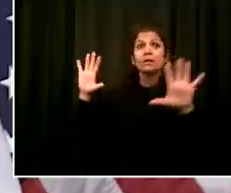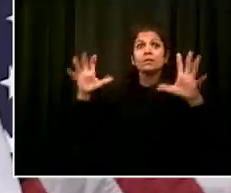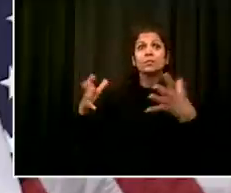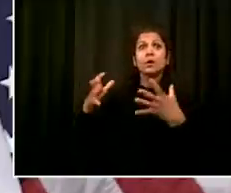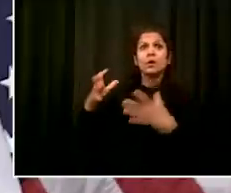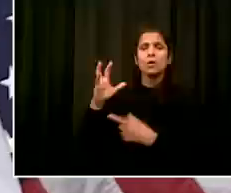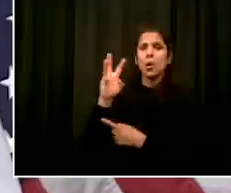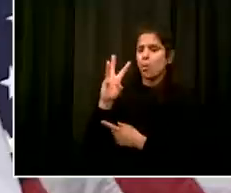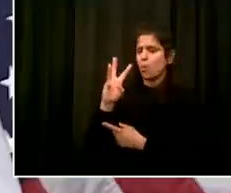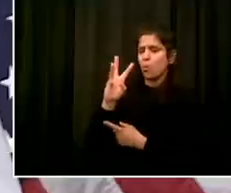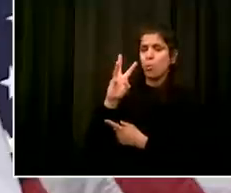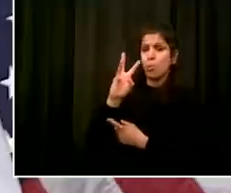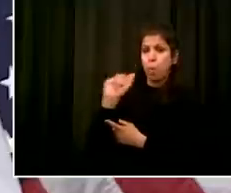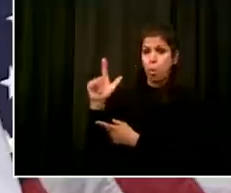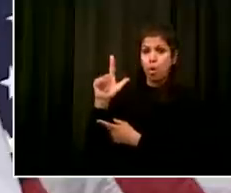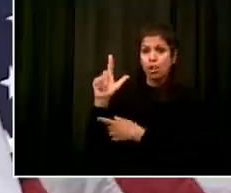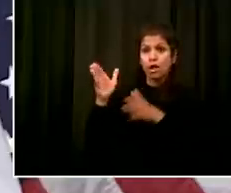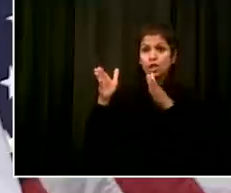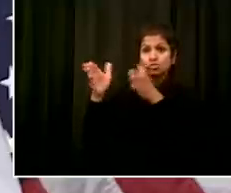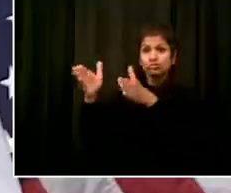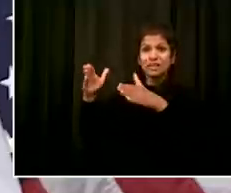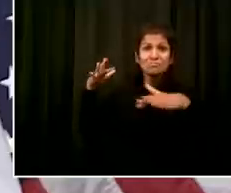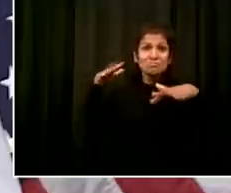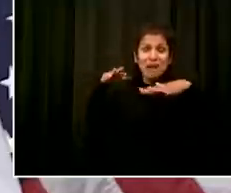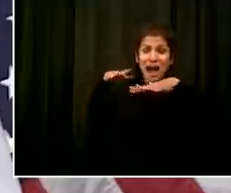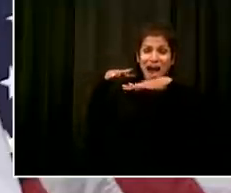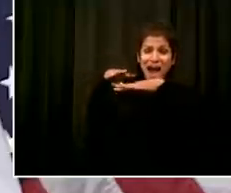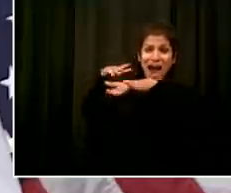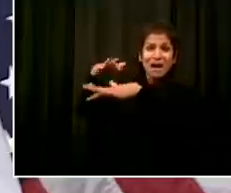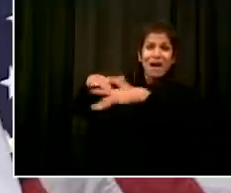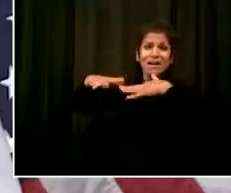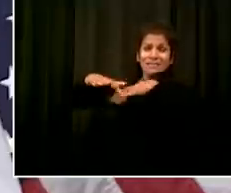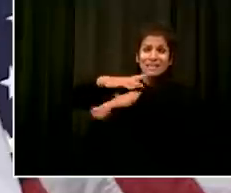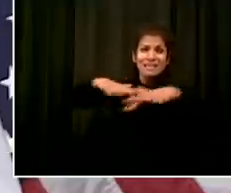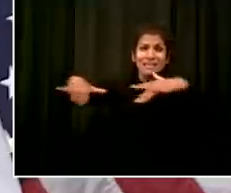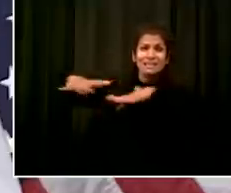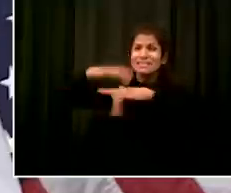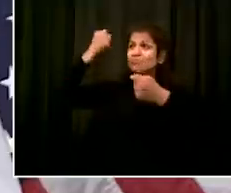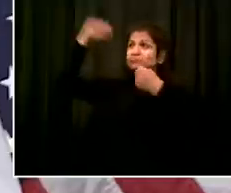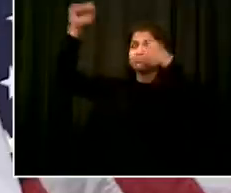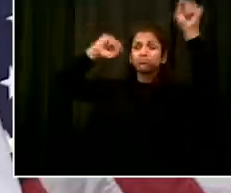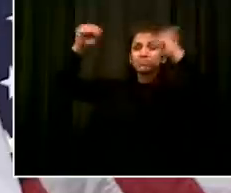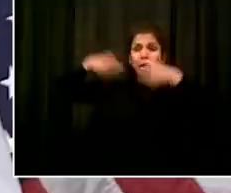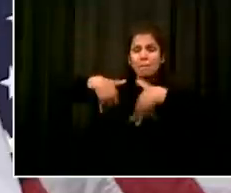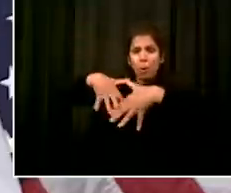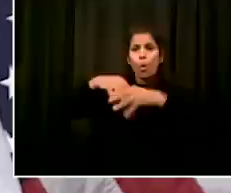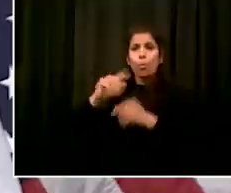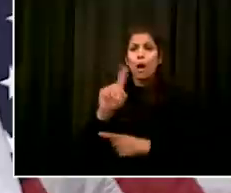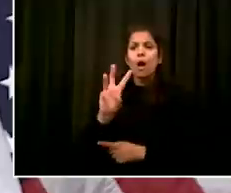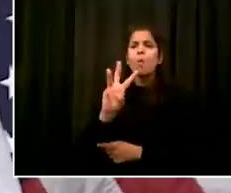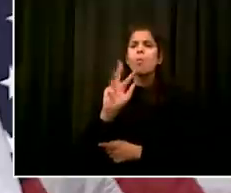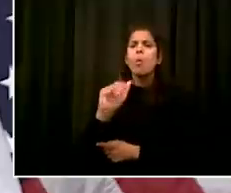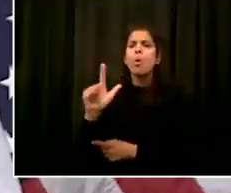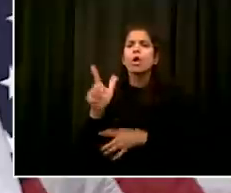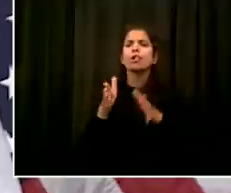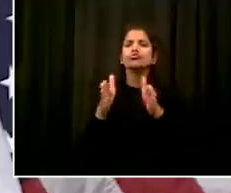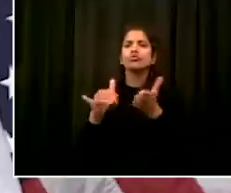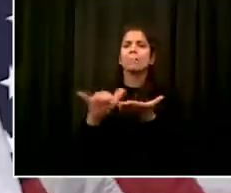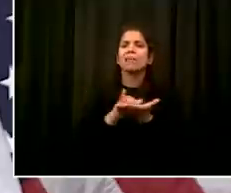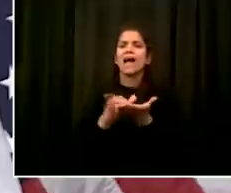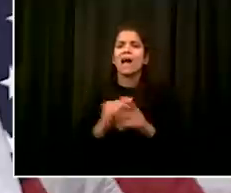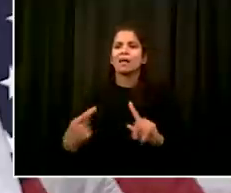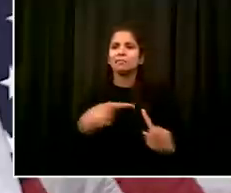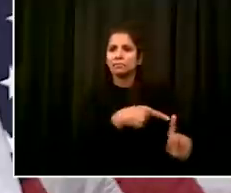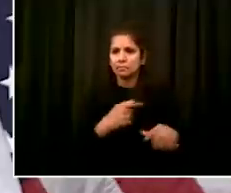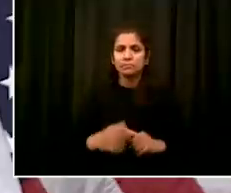movement that did so much to change this country. But in terms of its structure, there was no traditional leadership like most